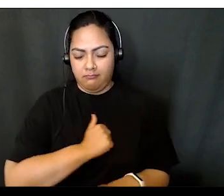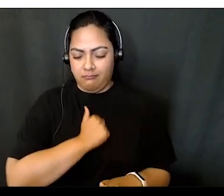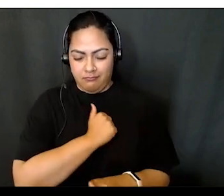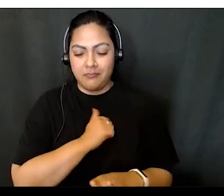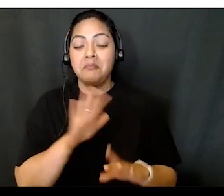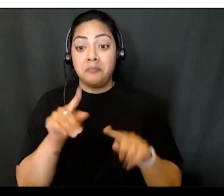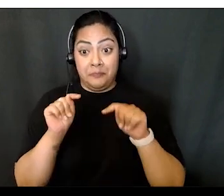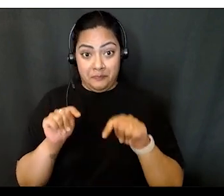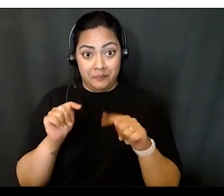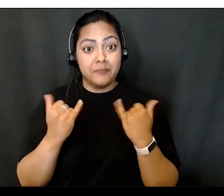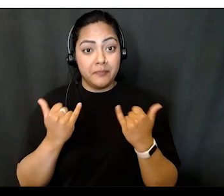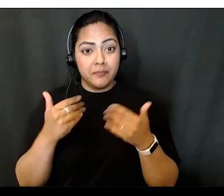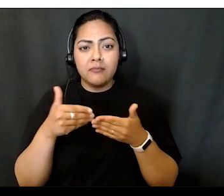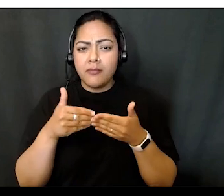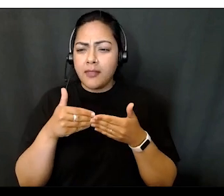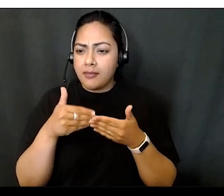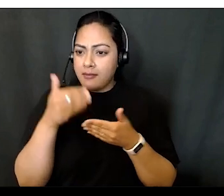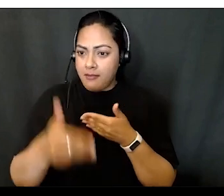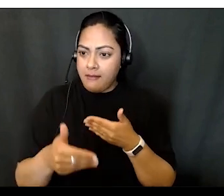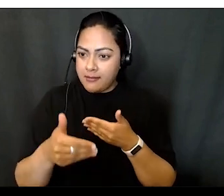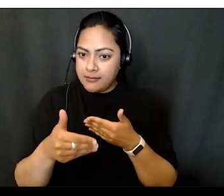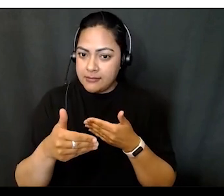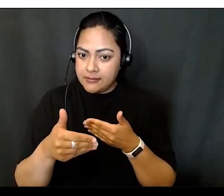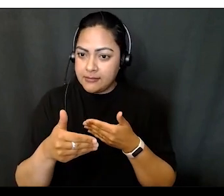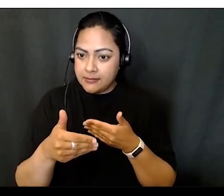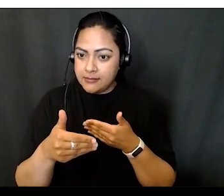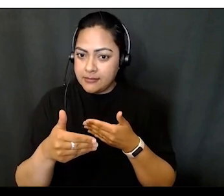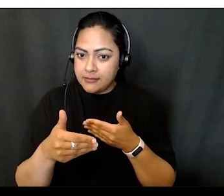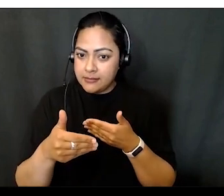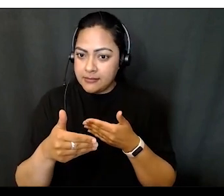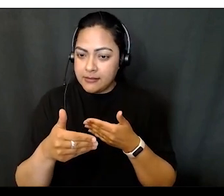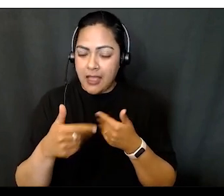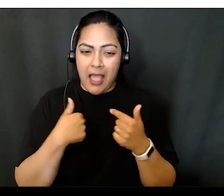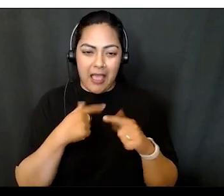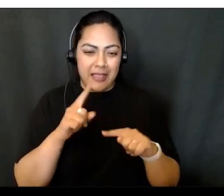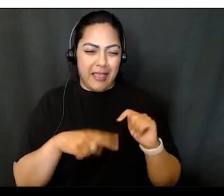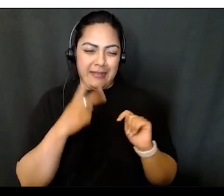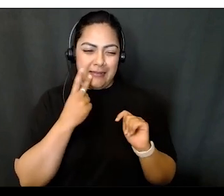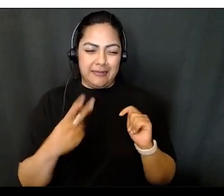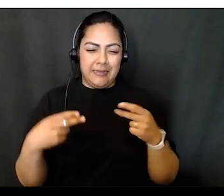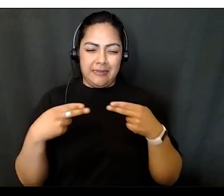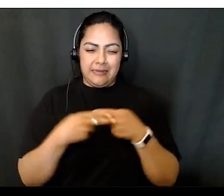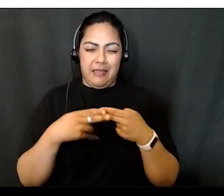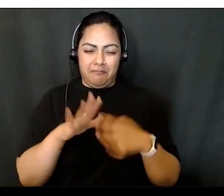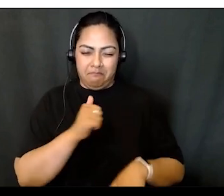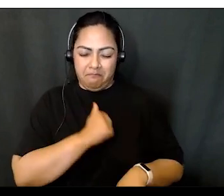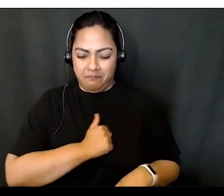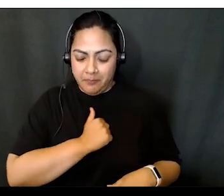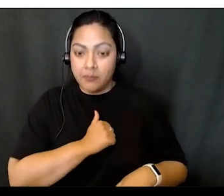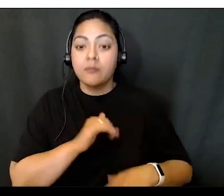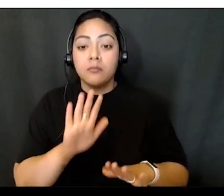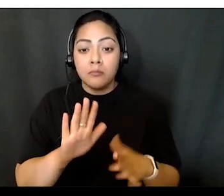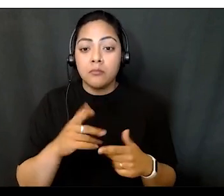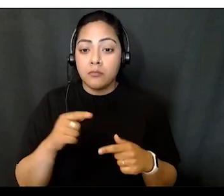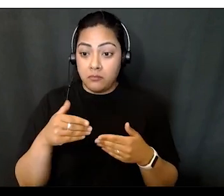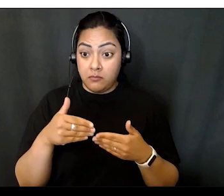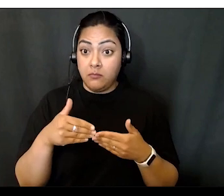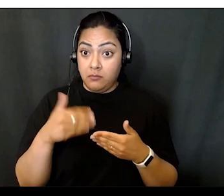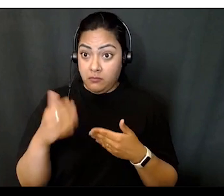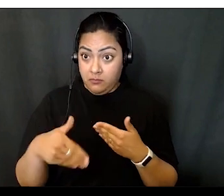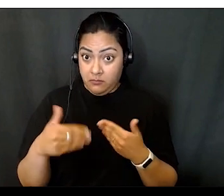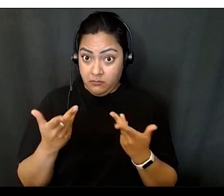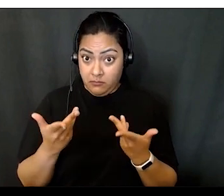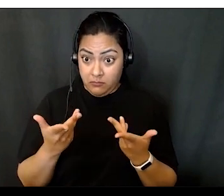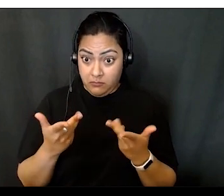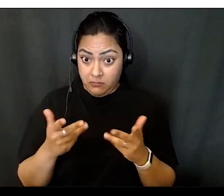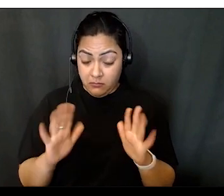Sorry, I think this is the point where we can go to the next slide. I'm not seeing the slides on my side. So if we can just go to the